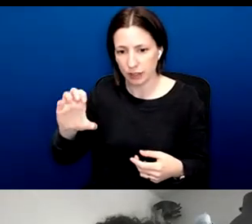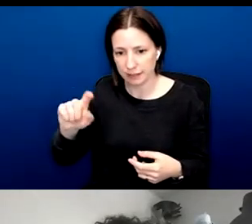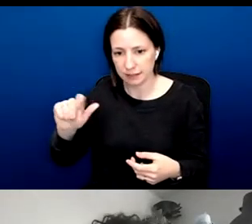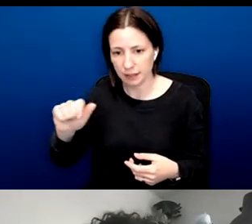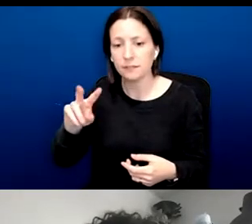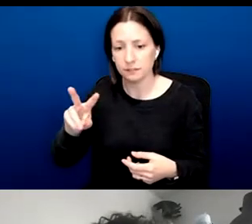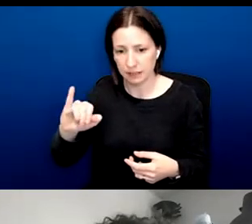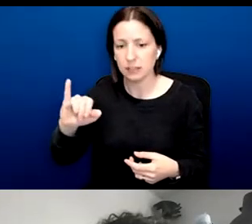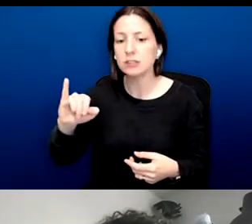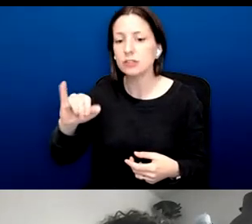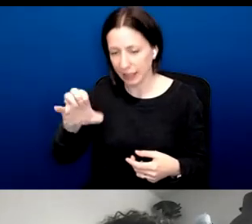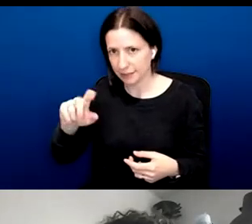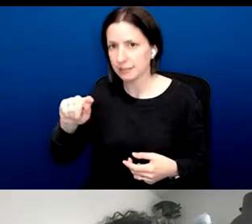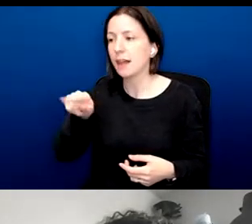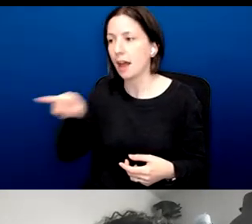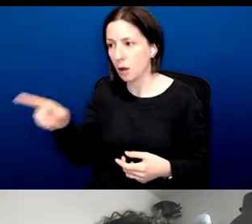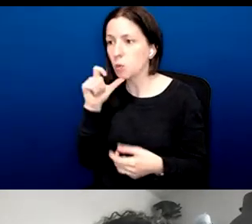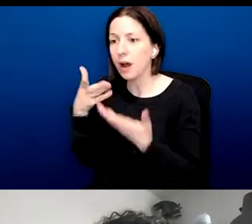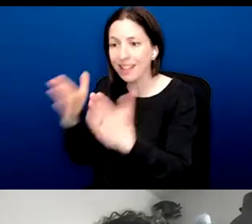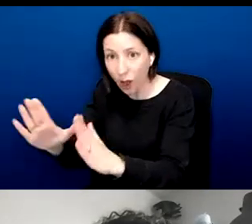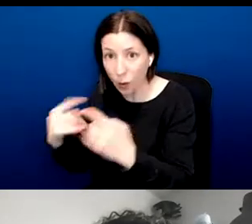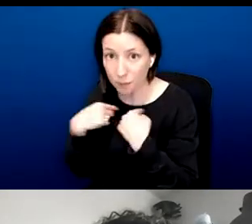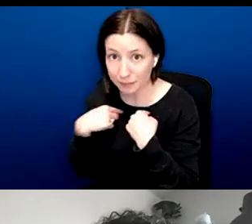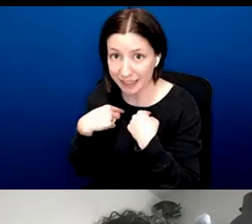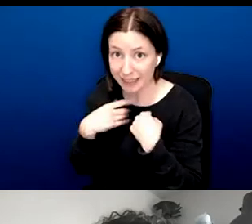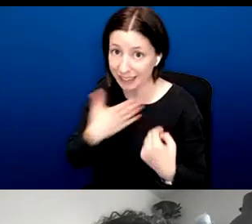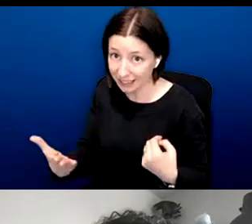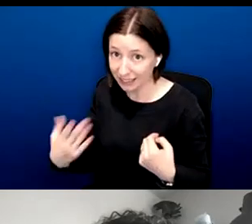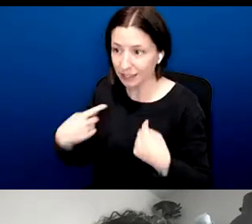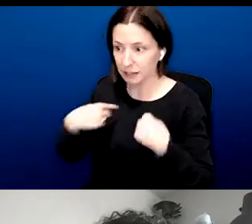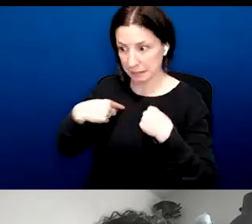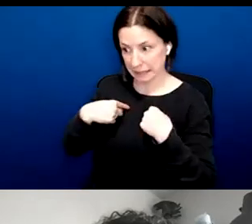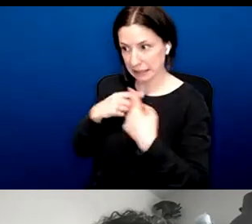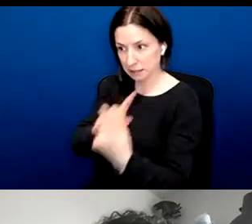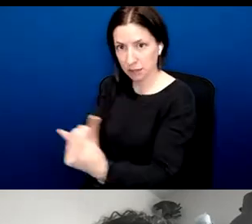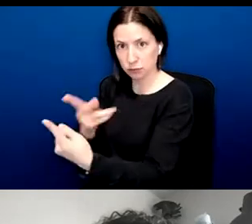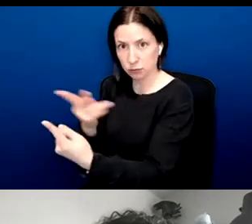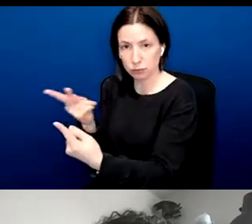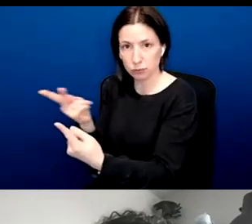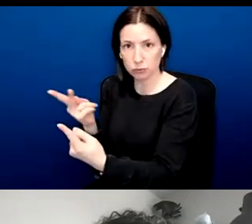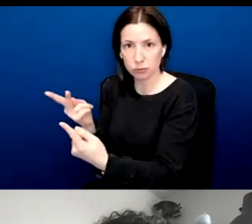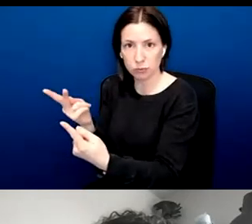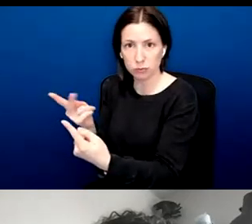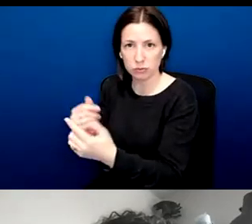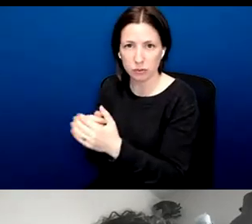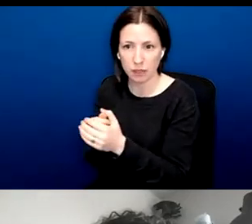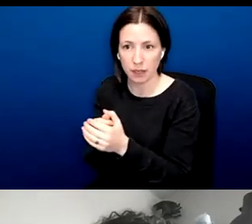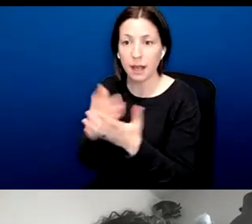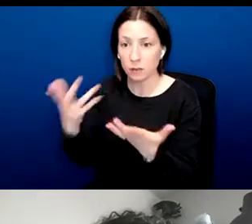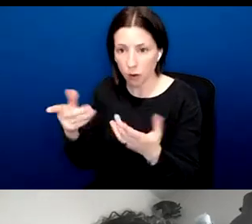spoken, because the other side of all this is that it's also co-authoring could also be